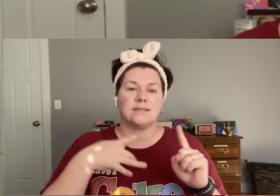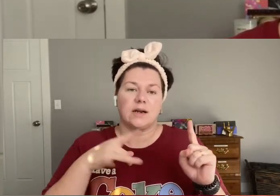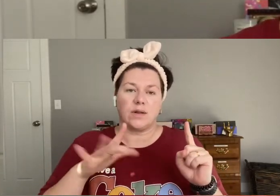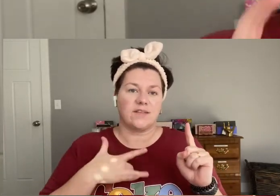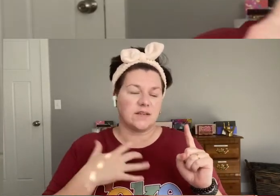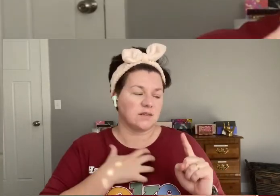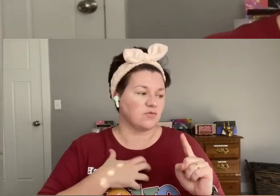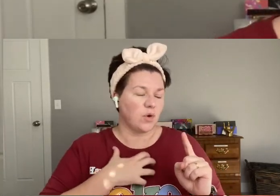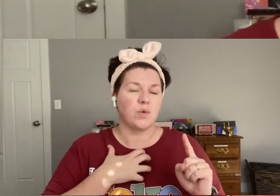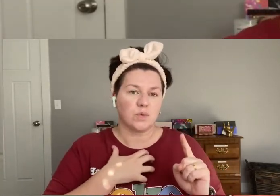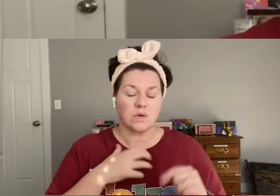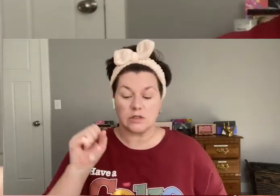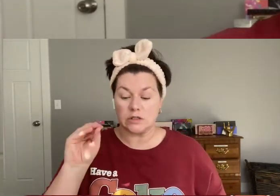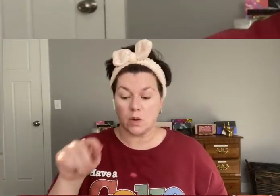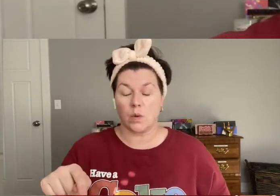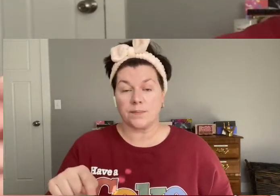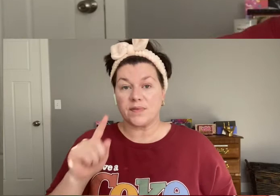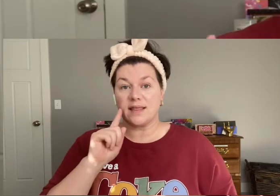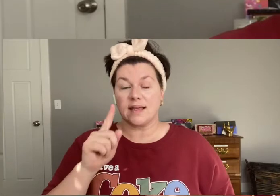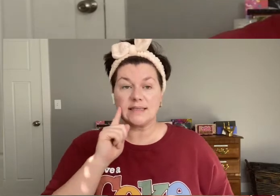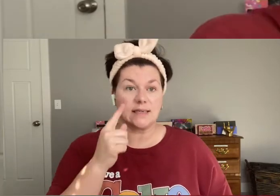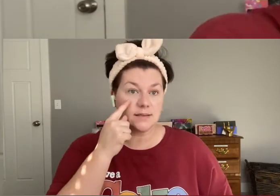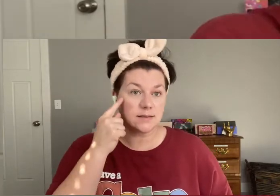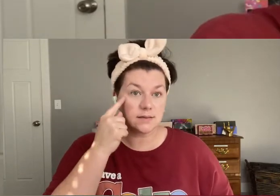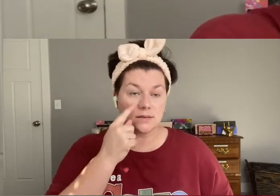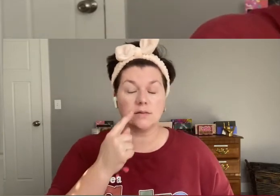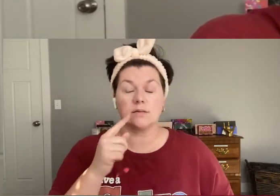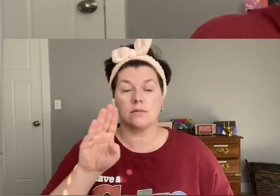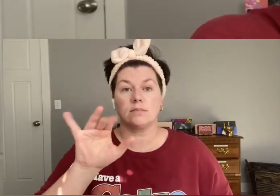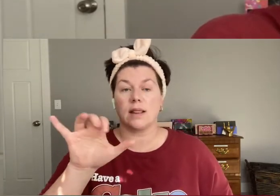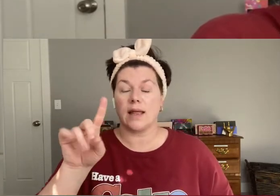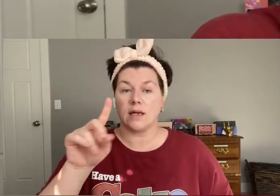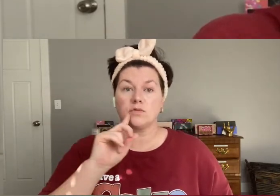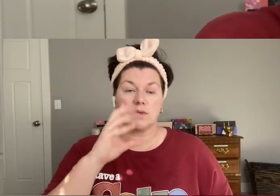fact get it. But that sponge applicator. Okay.